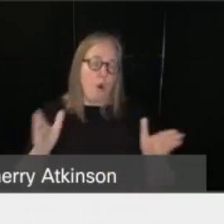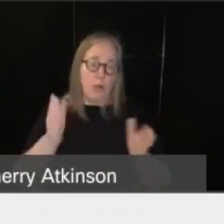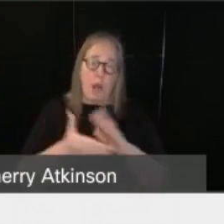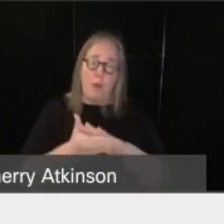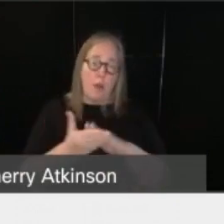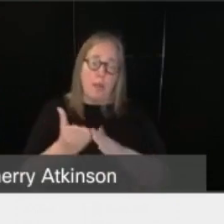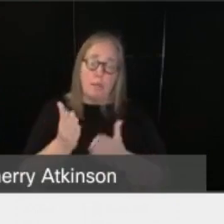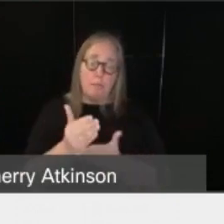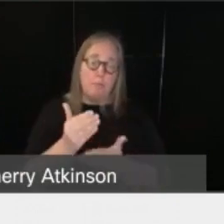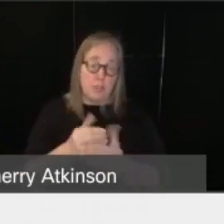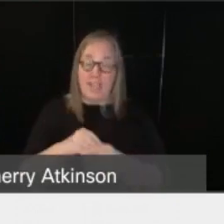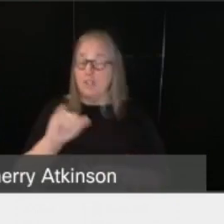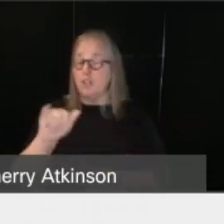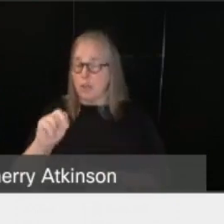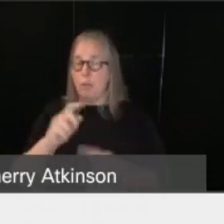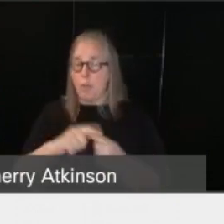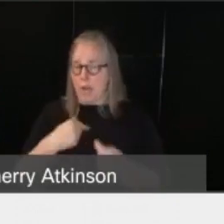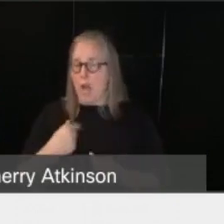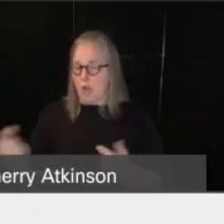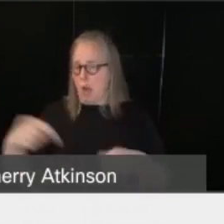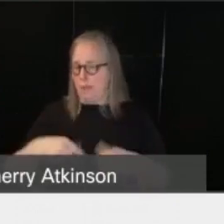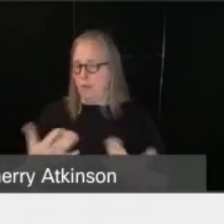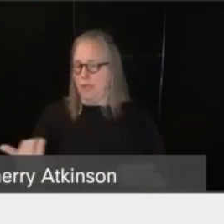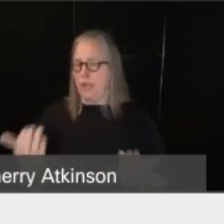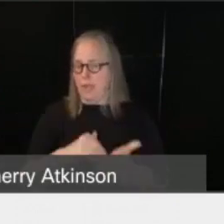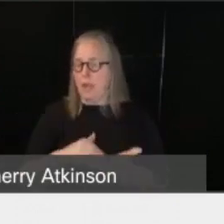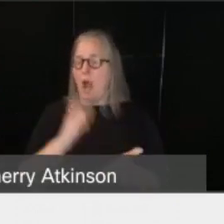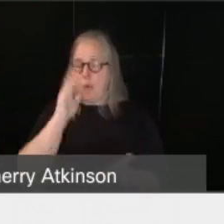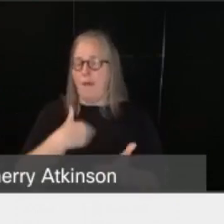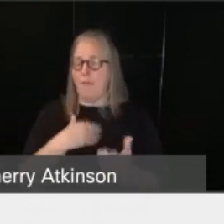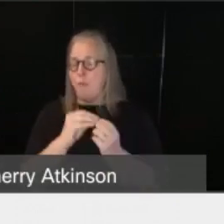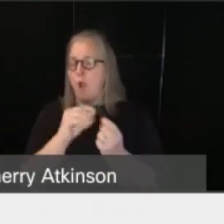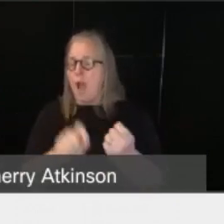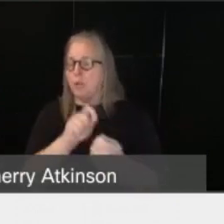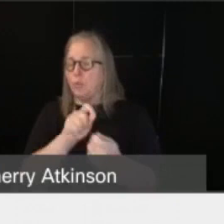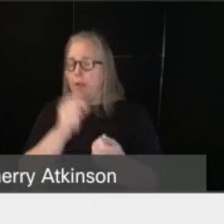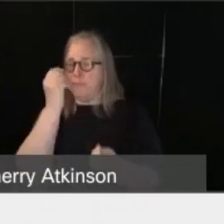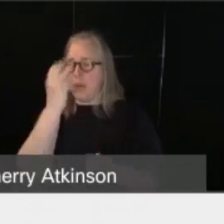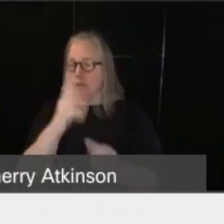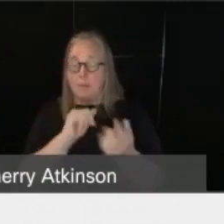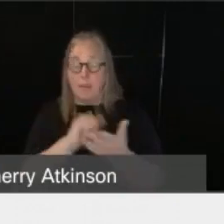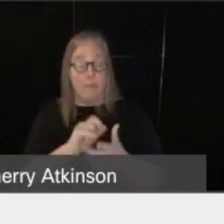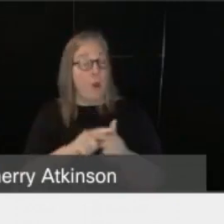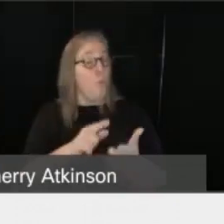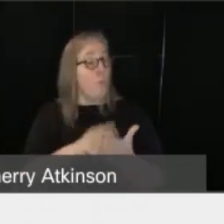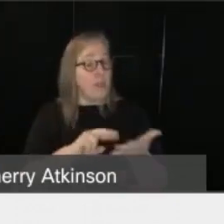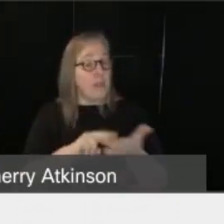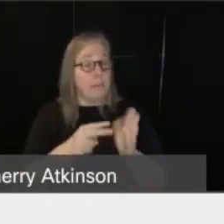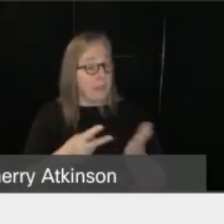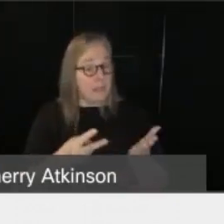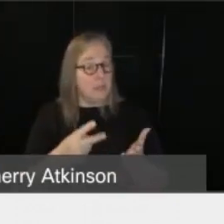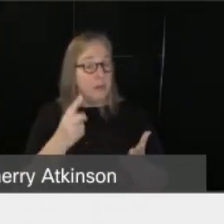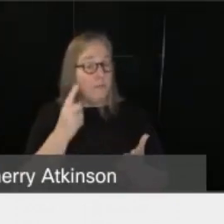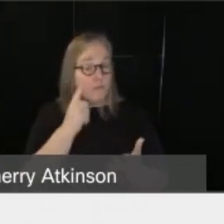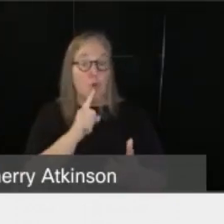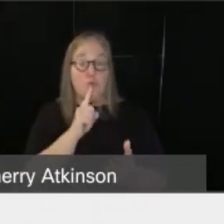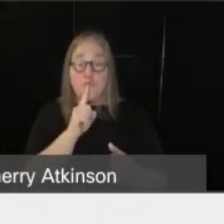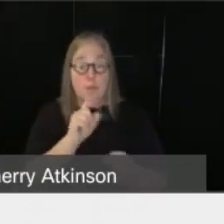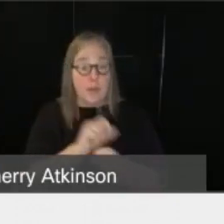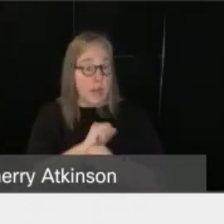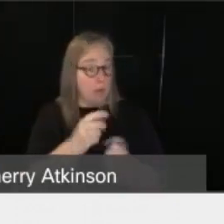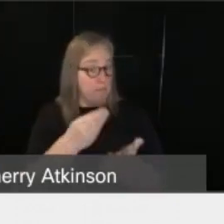come before this body again, I'll have more accurate information about that. But what that actually translates into real